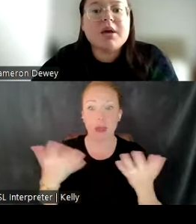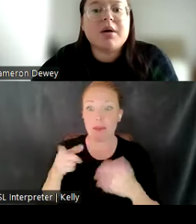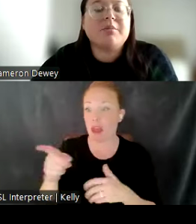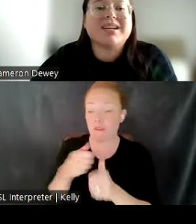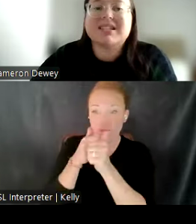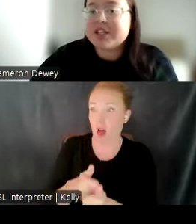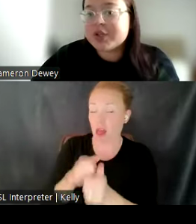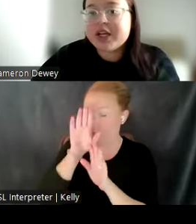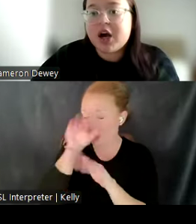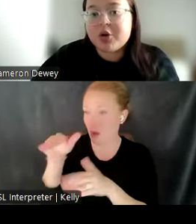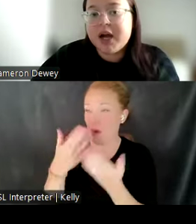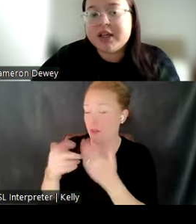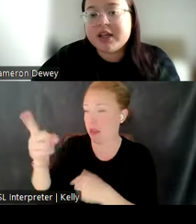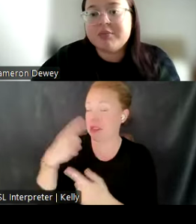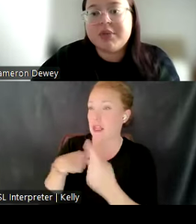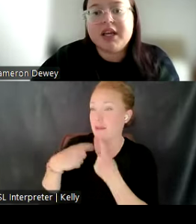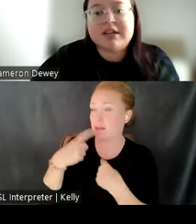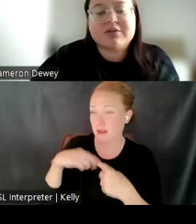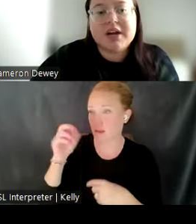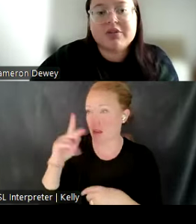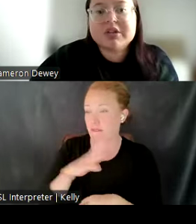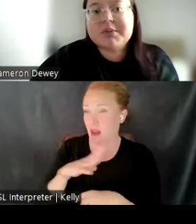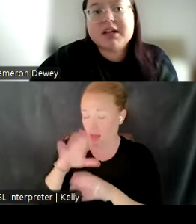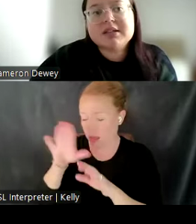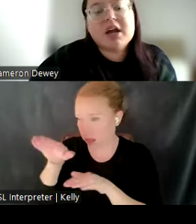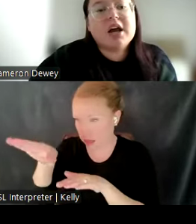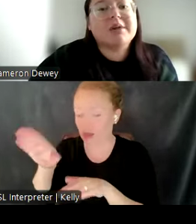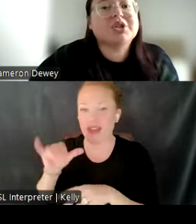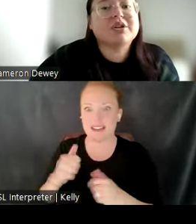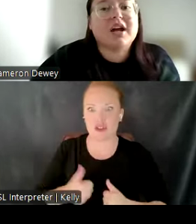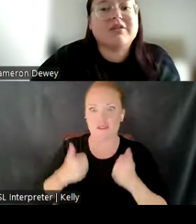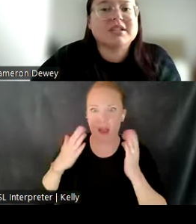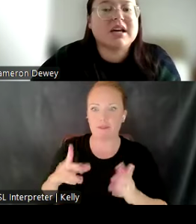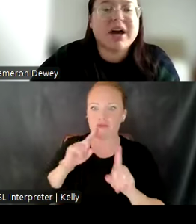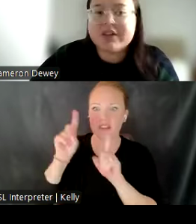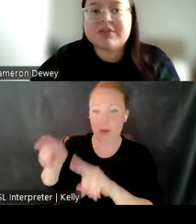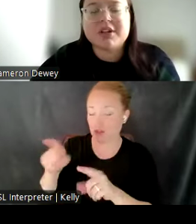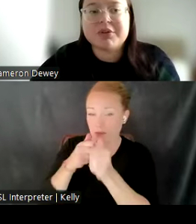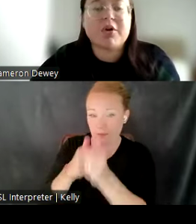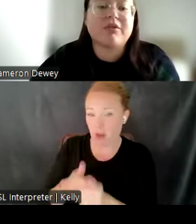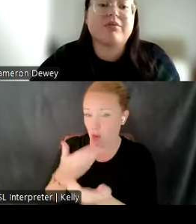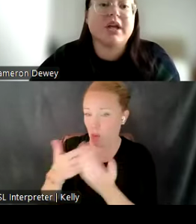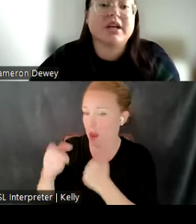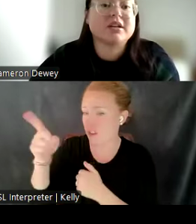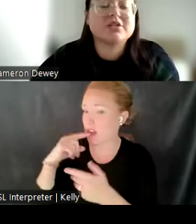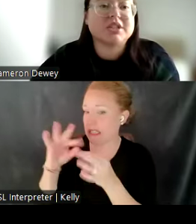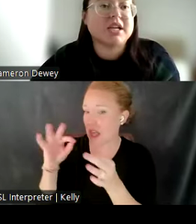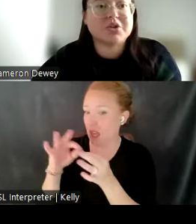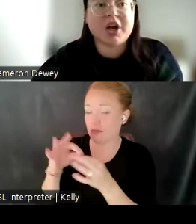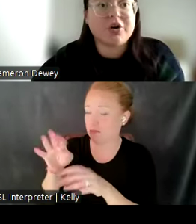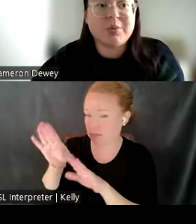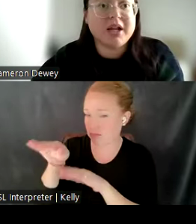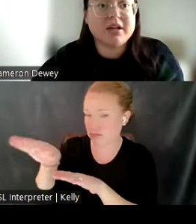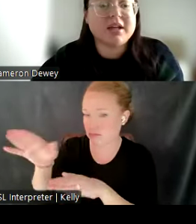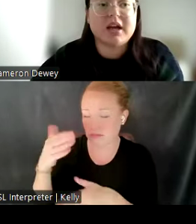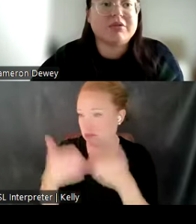do, because entering autopilot can be a survival response. I'm sure a lot of us have had this feeling before of like just